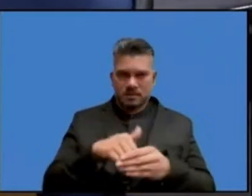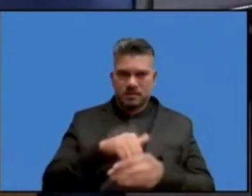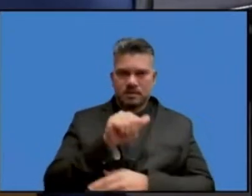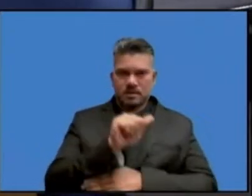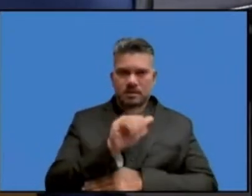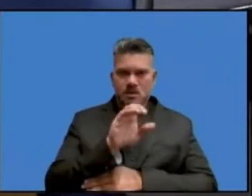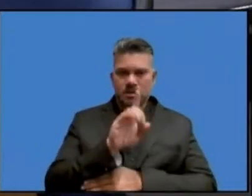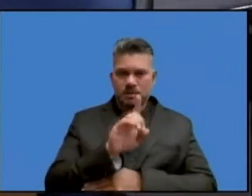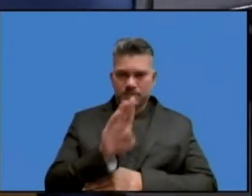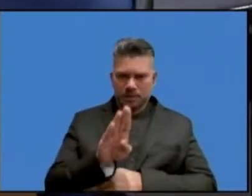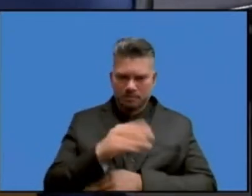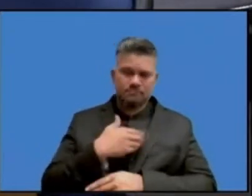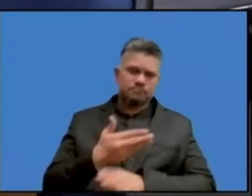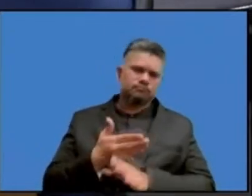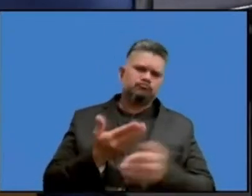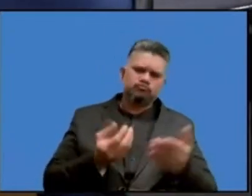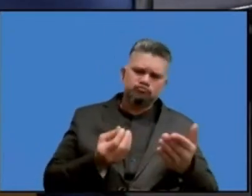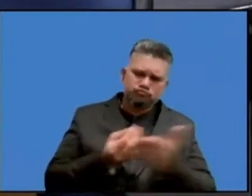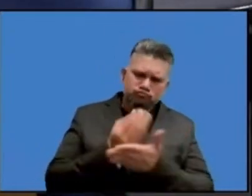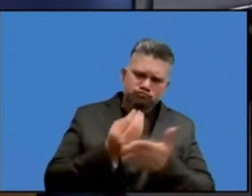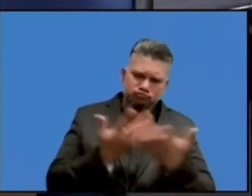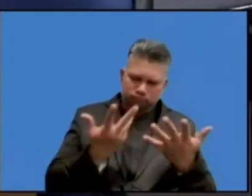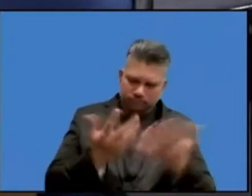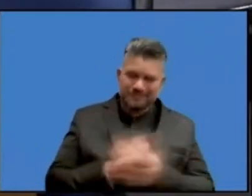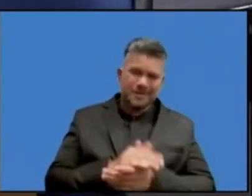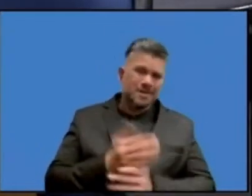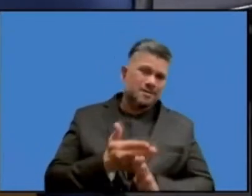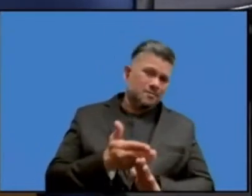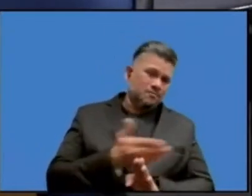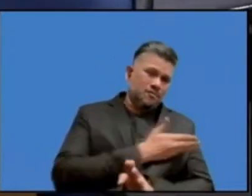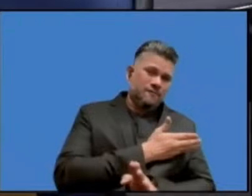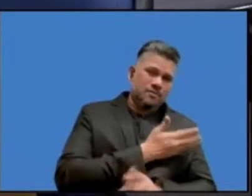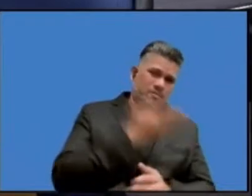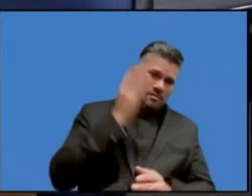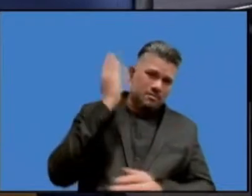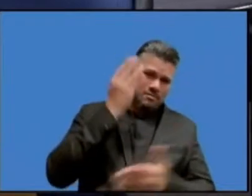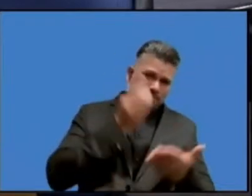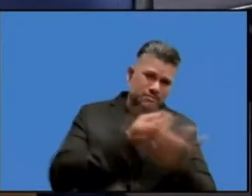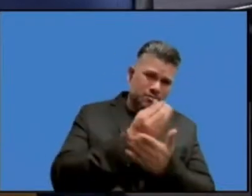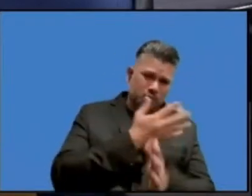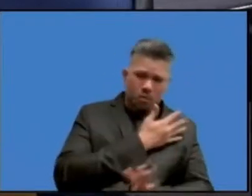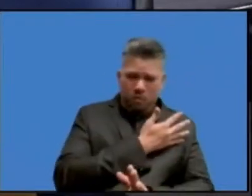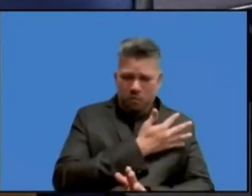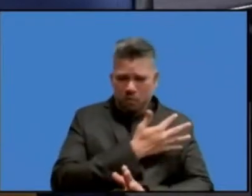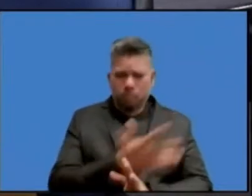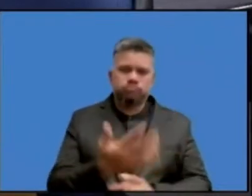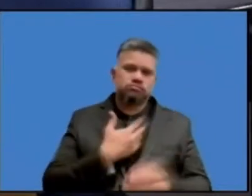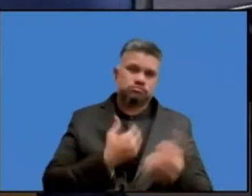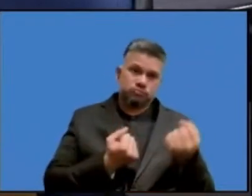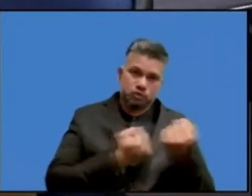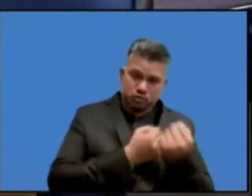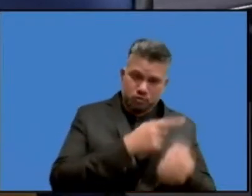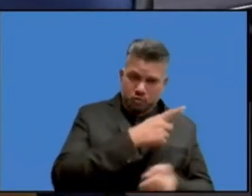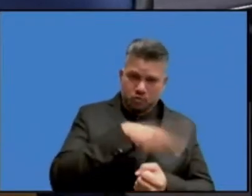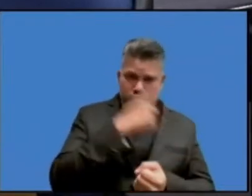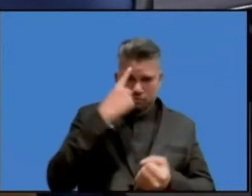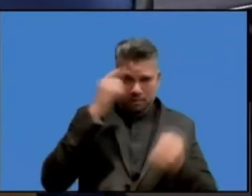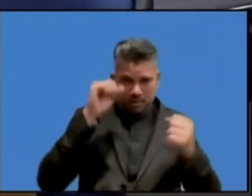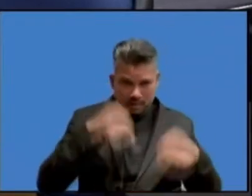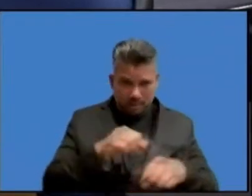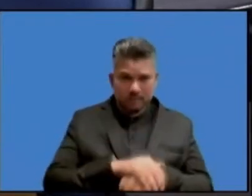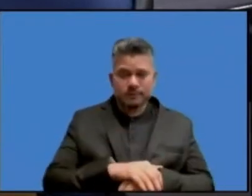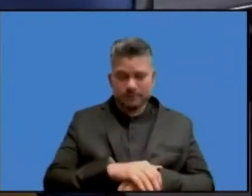highlighting the importance of regional and global cooperation on migration. Supporting regional cooperation is part of ADB's